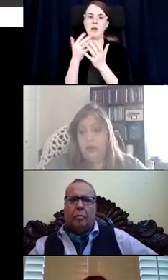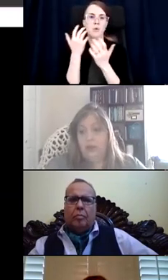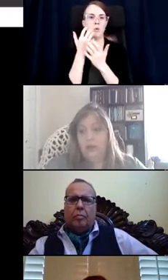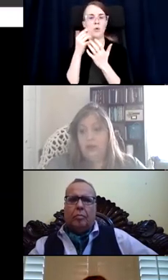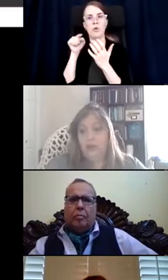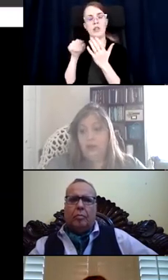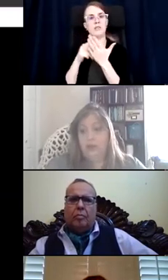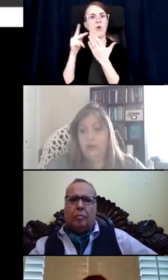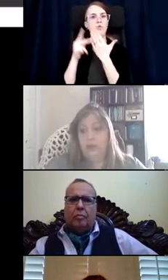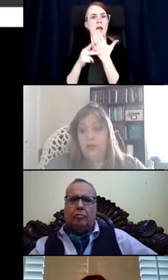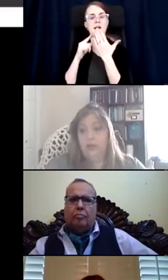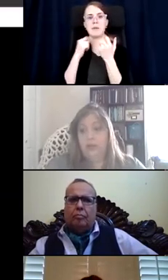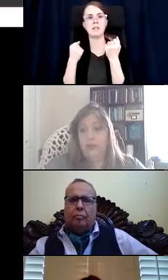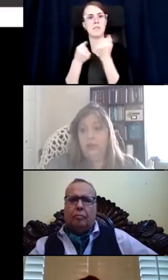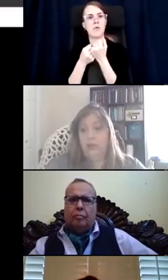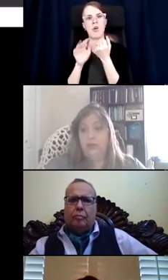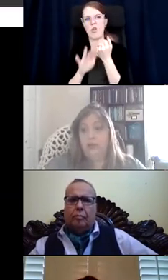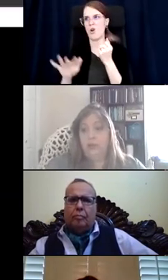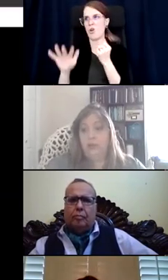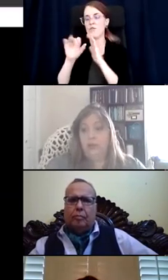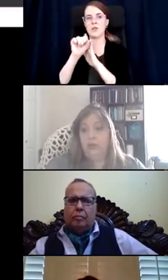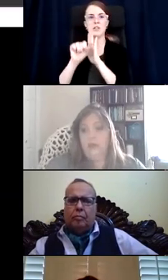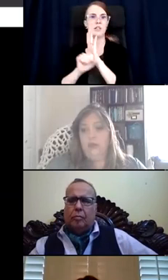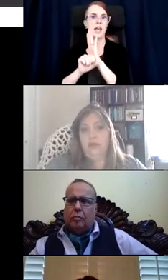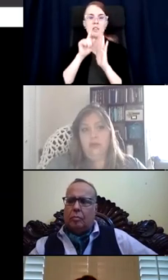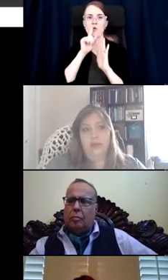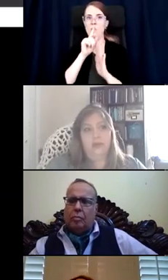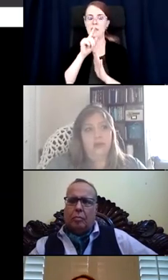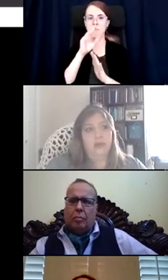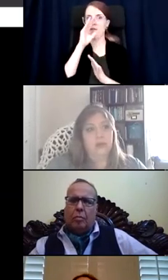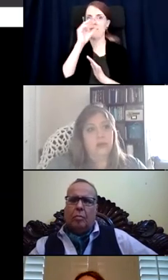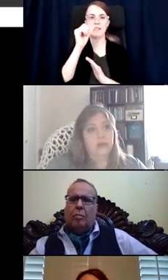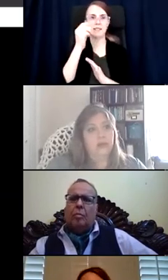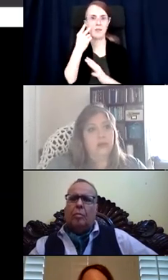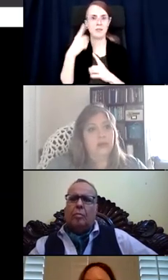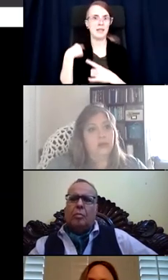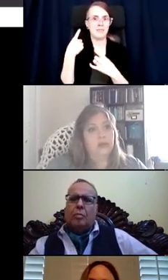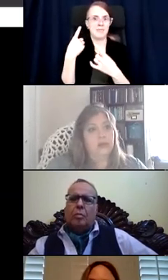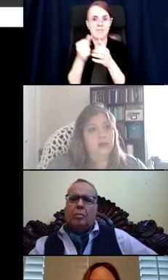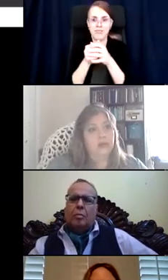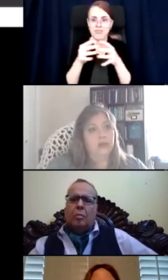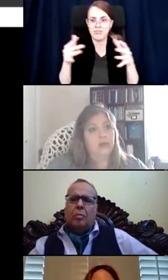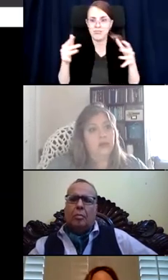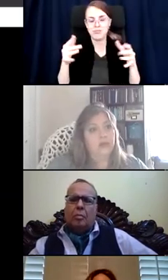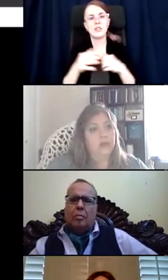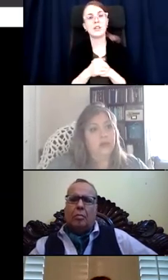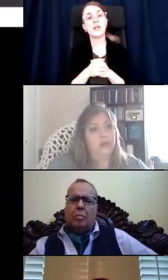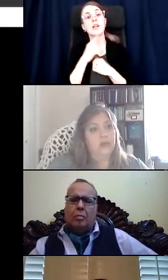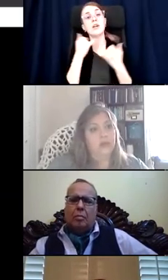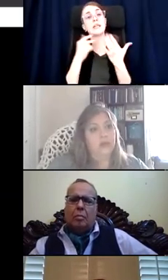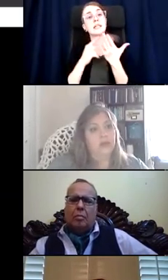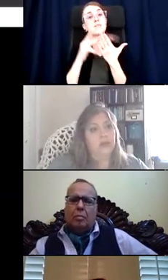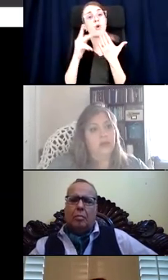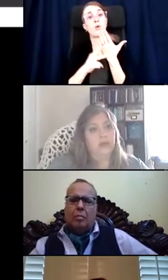program across the state has been fascinating to see over the past couple years. With this program, for